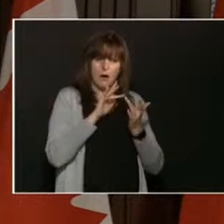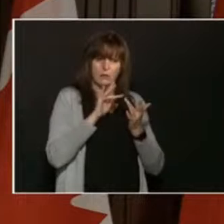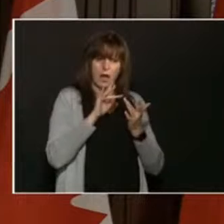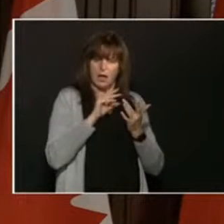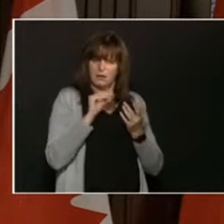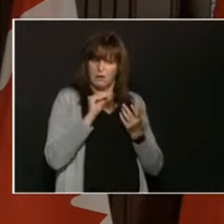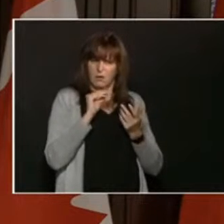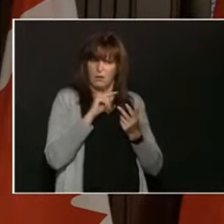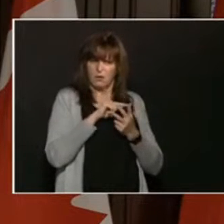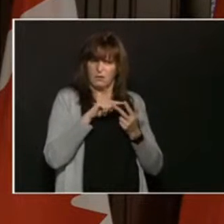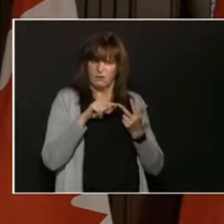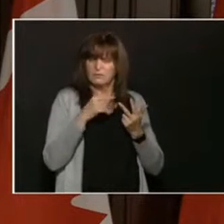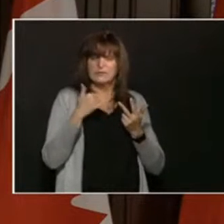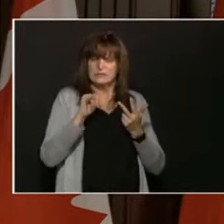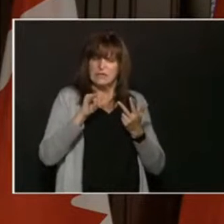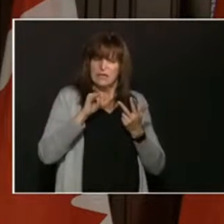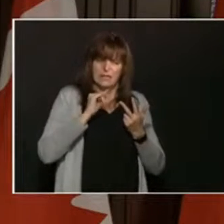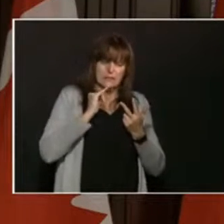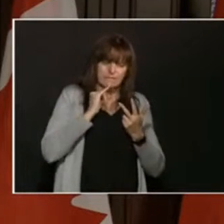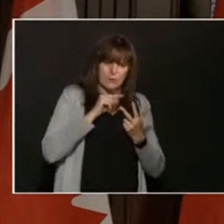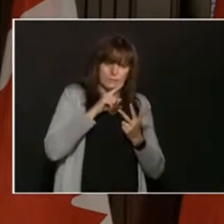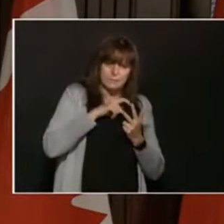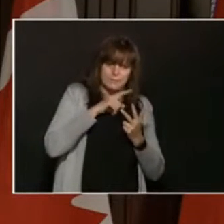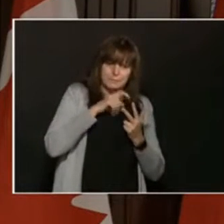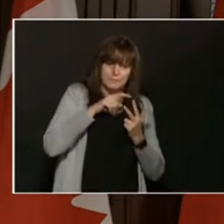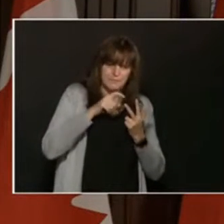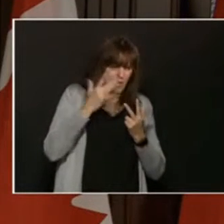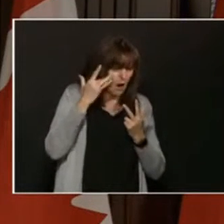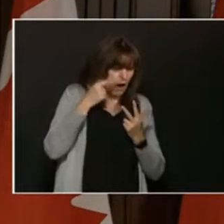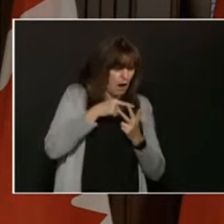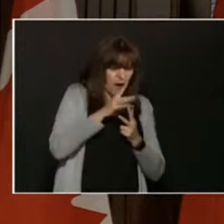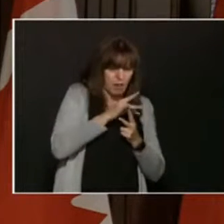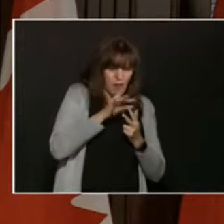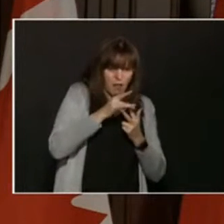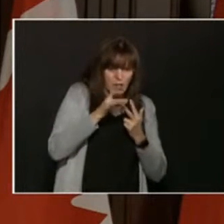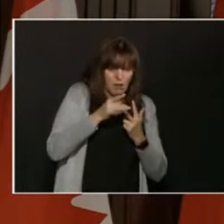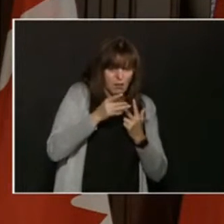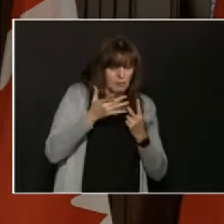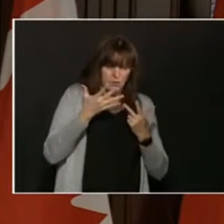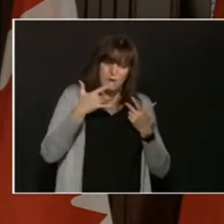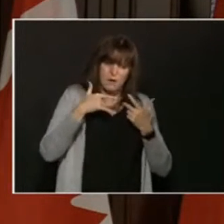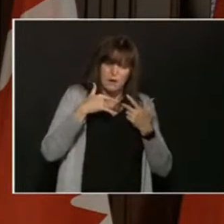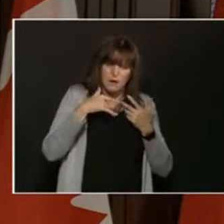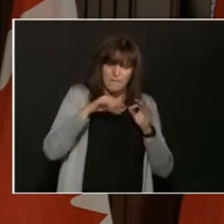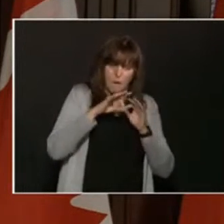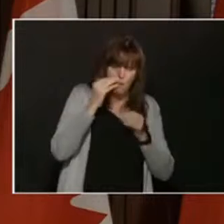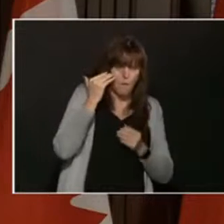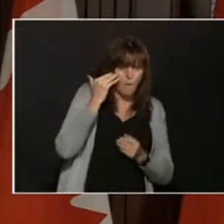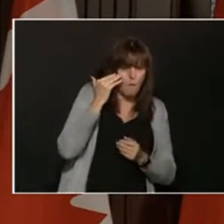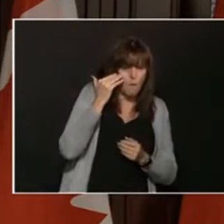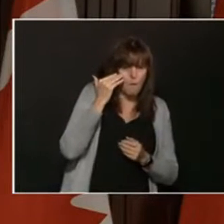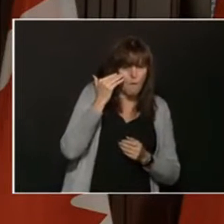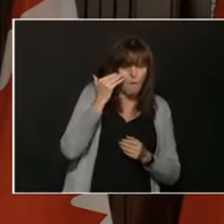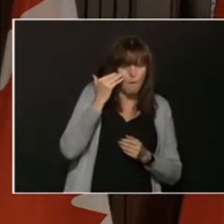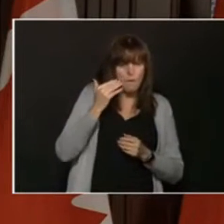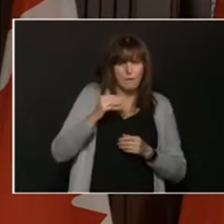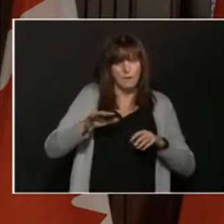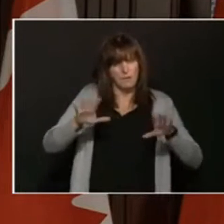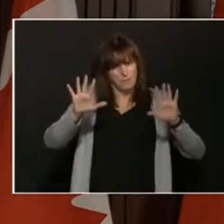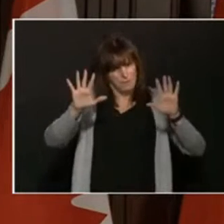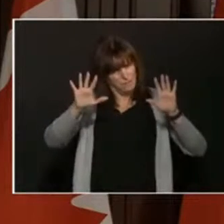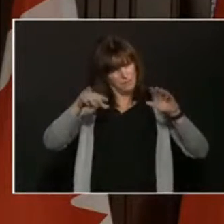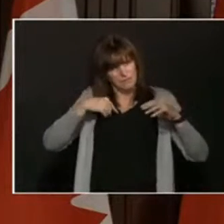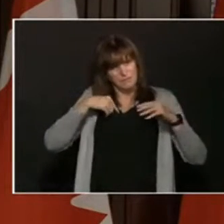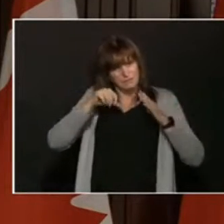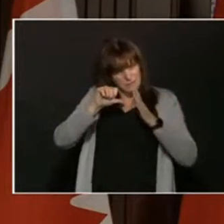the people again, because I think it's important for people to understand how important it is to be open about a